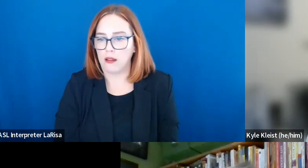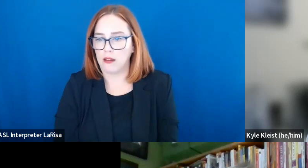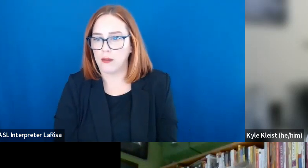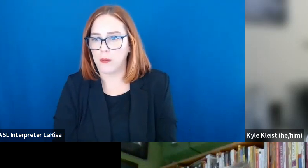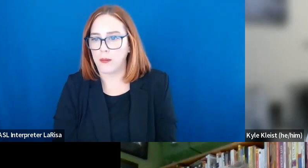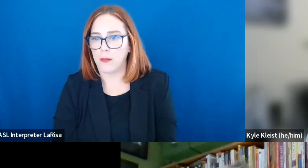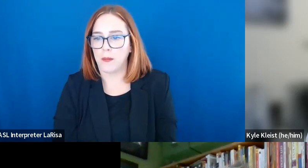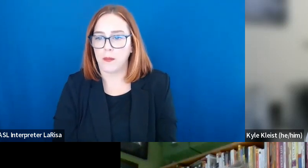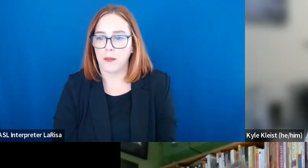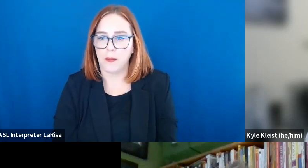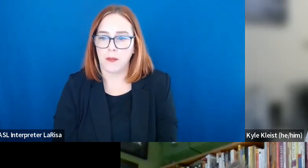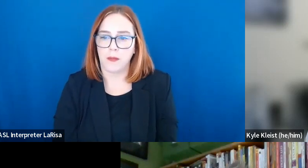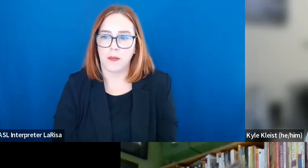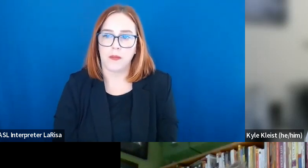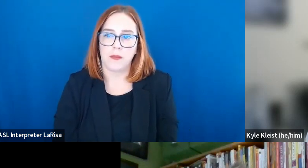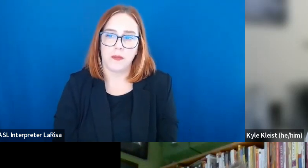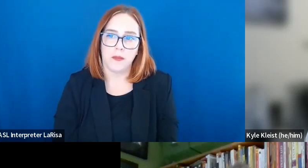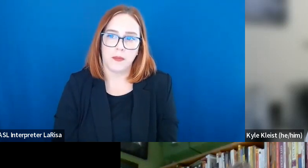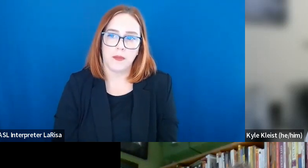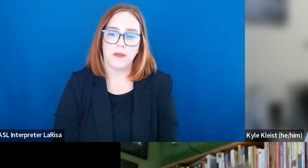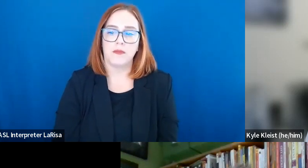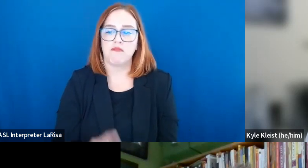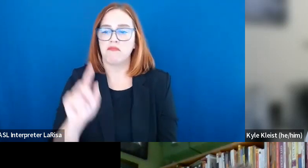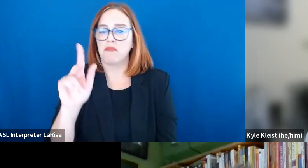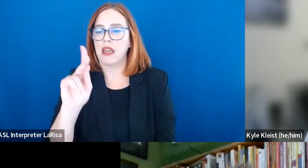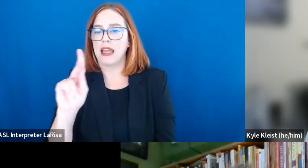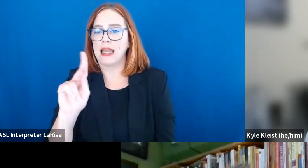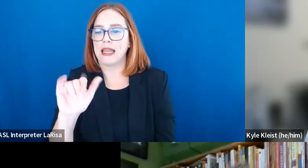we use Zoom for our peer support group.